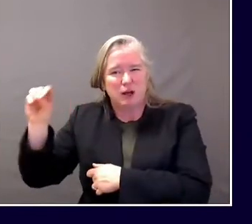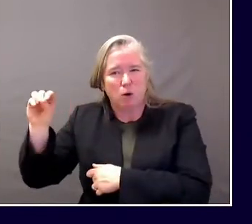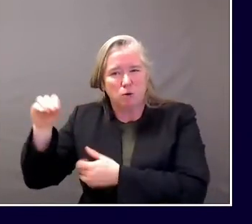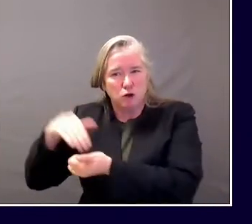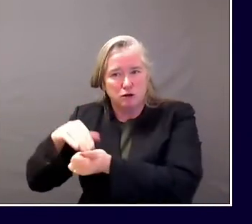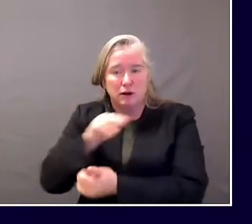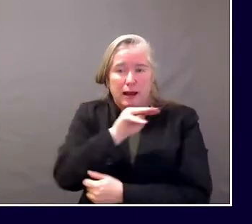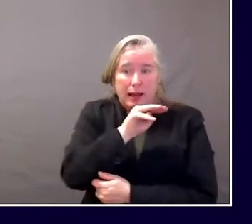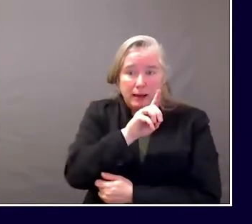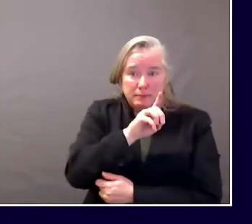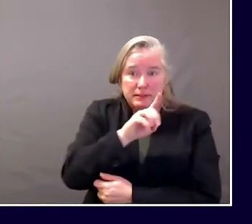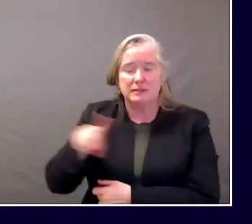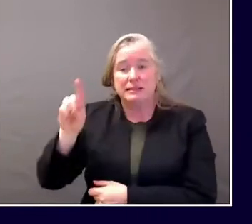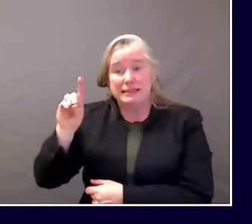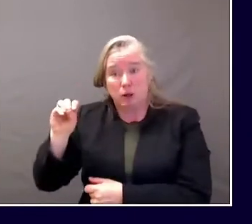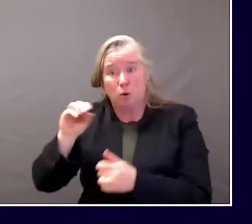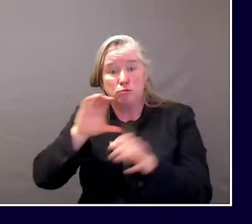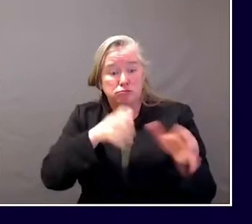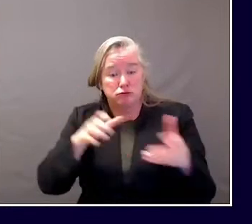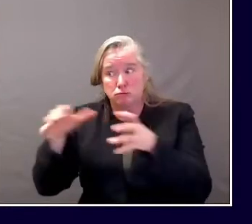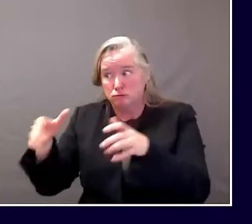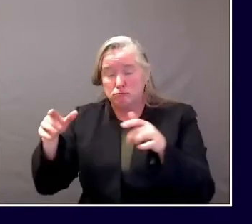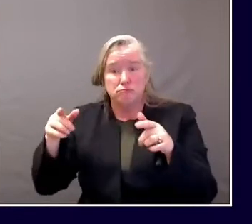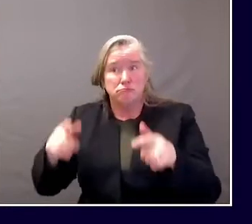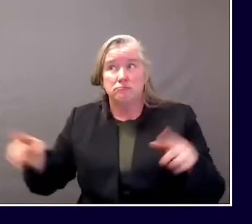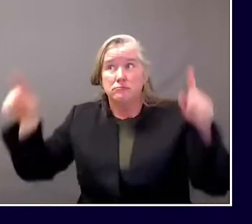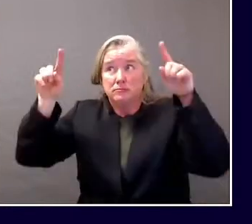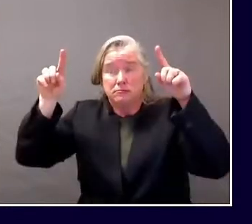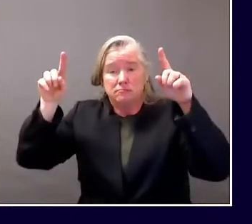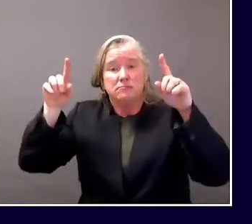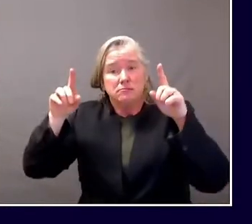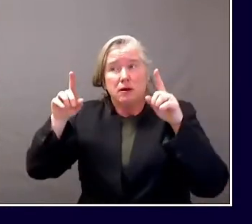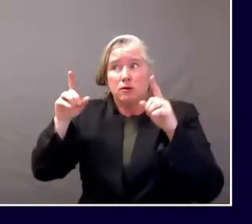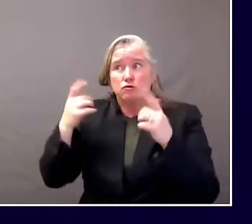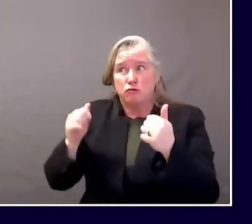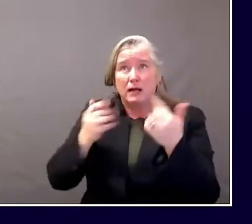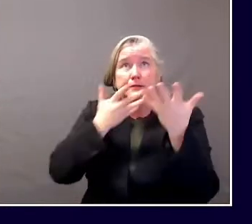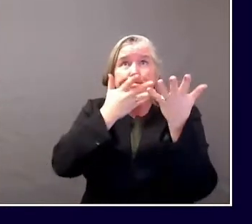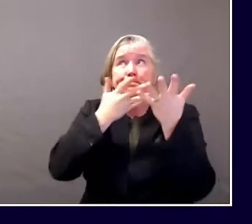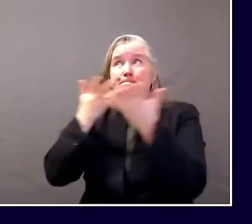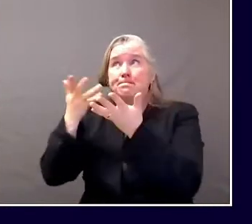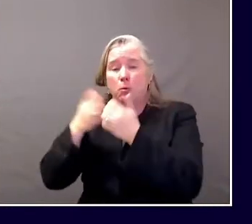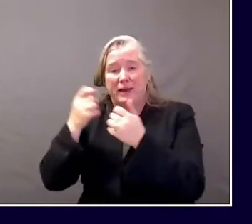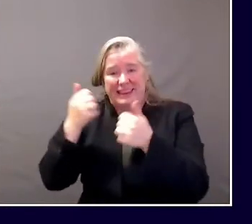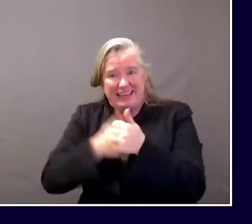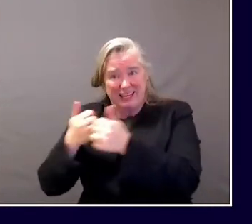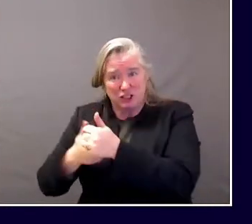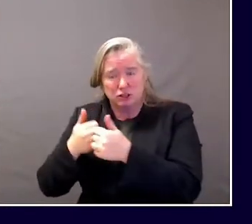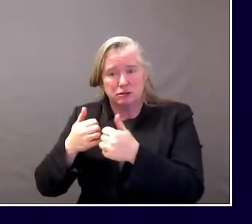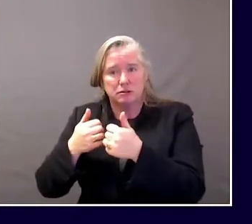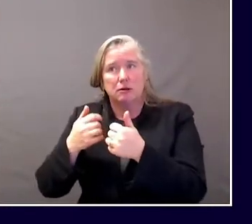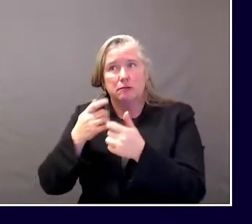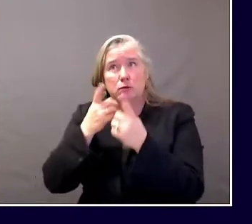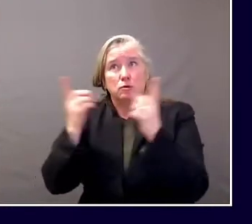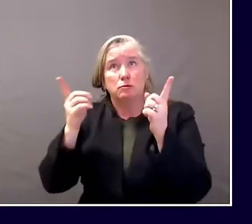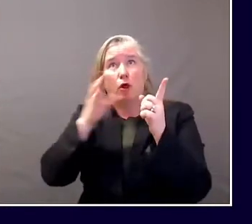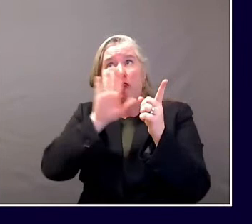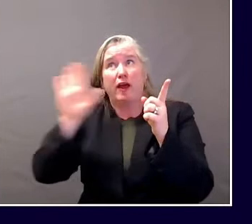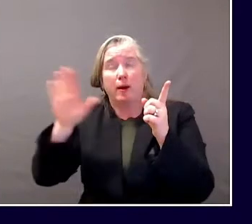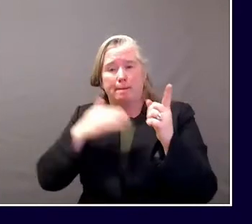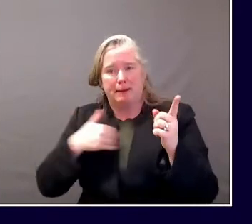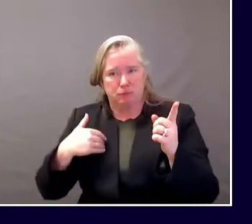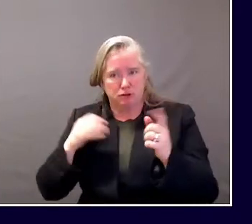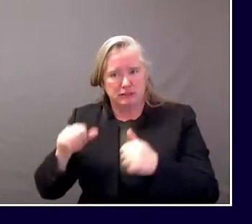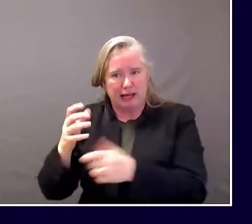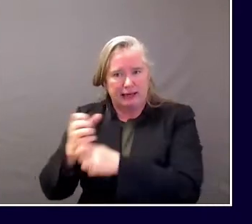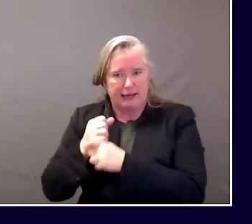providers in this group, these groups that we're trying to get in first, with those available sites that will vaccinate them. Okay, so future